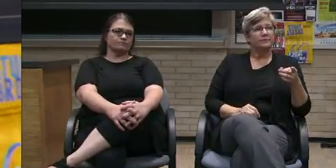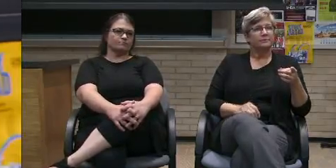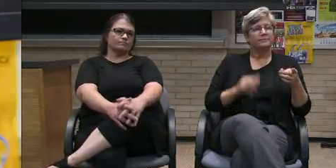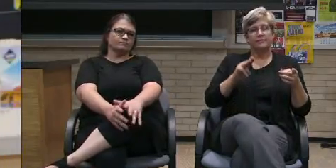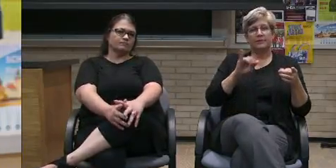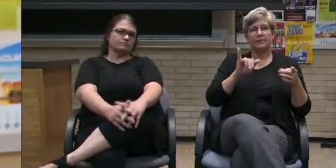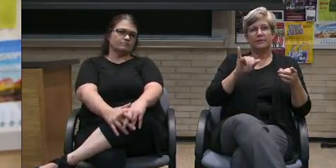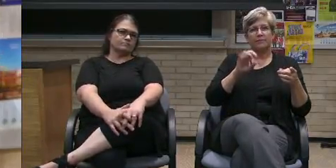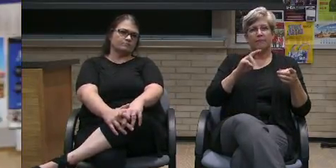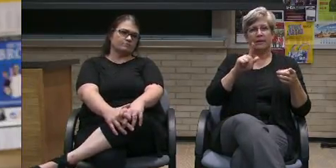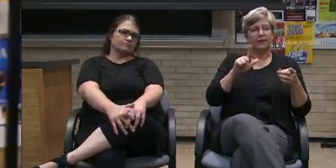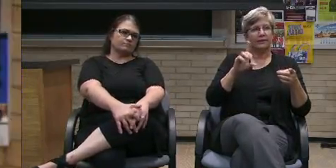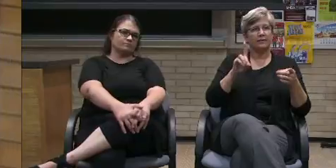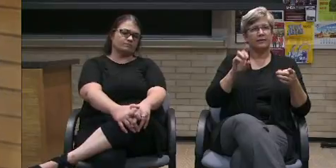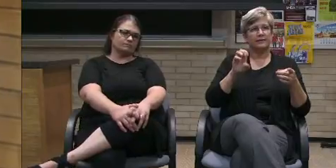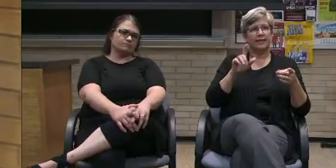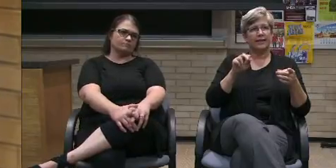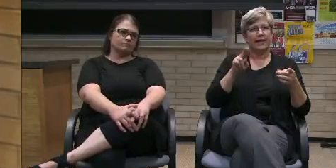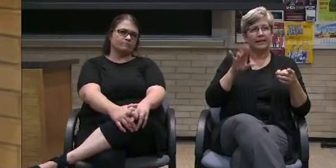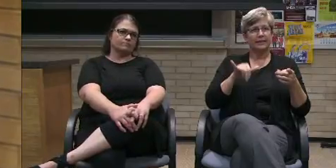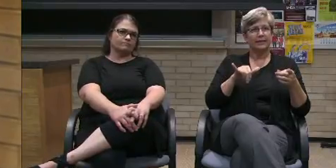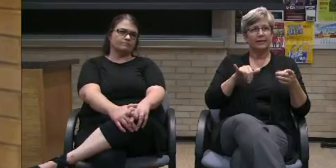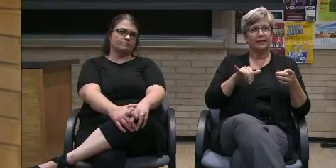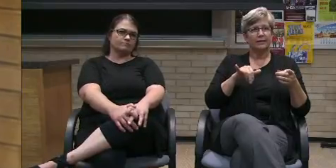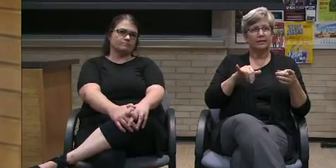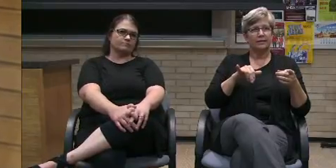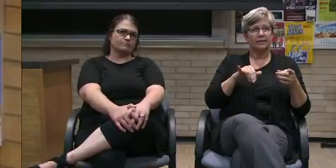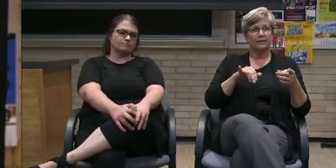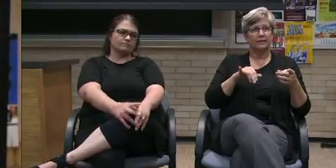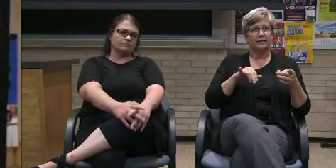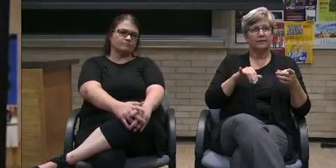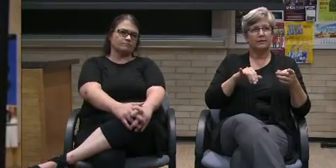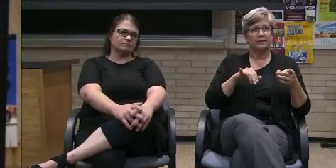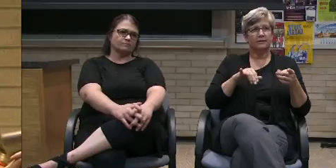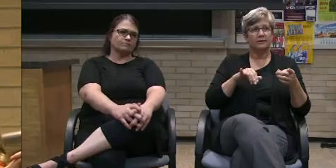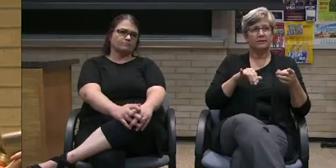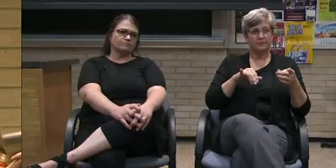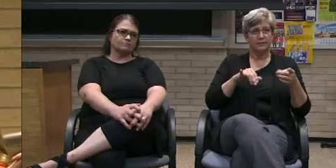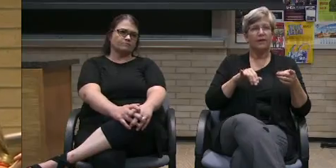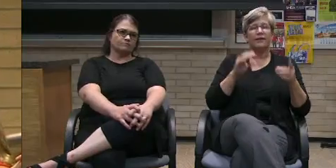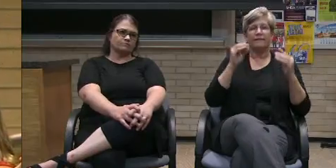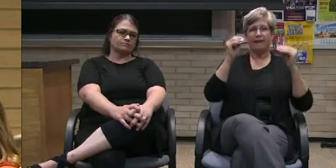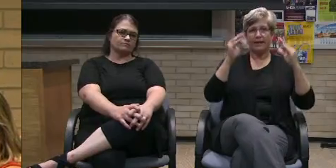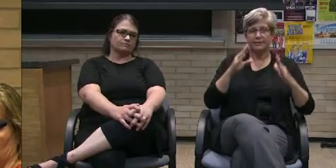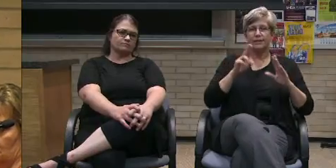Delaney, mathematics faculty, professional development, faculty union.